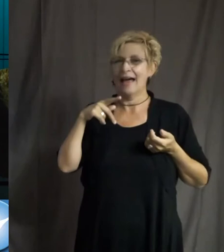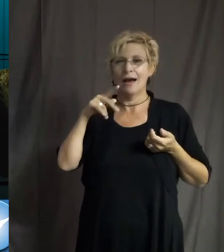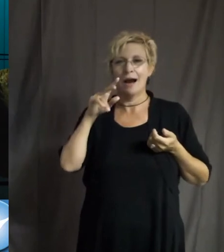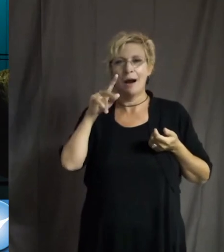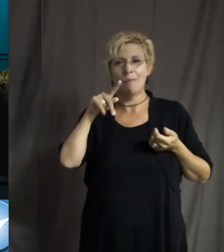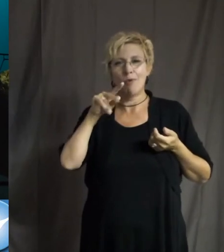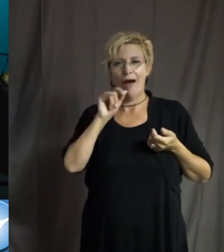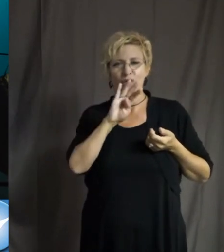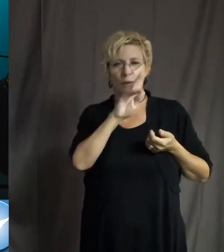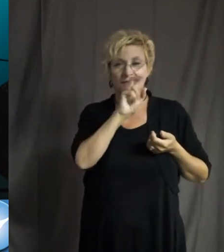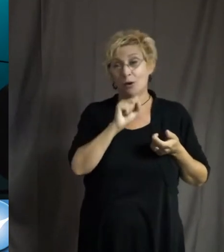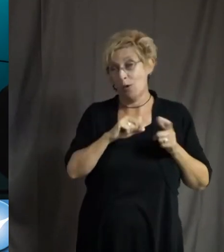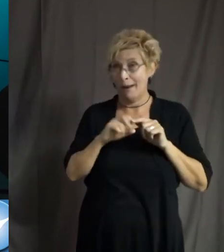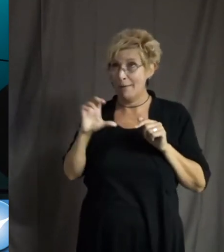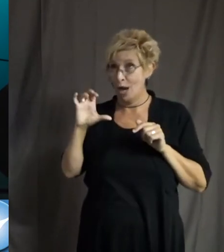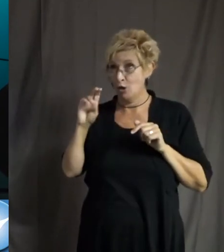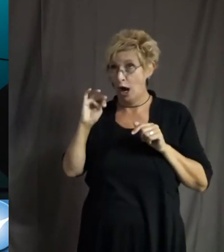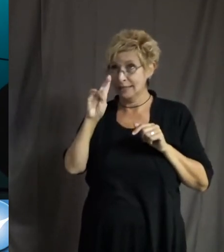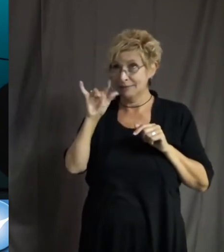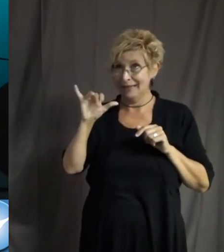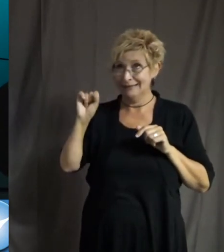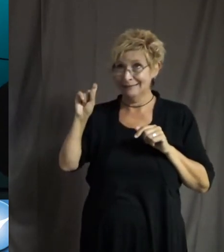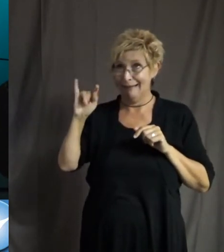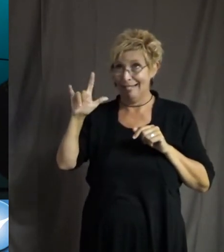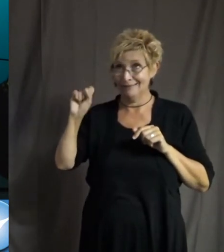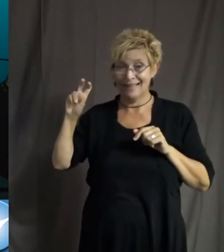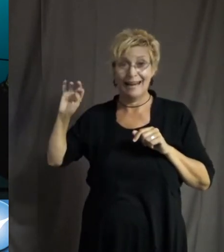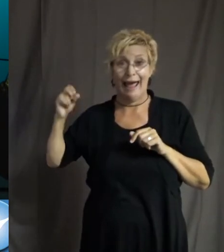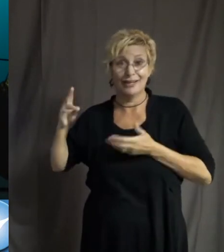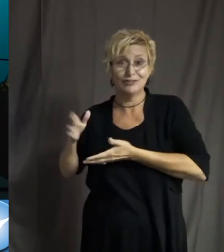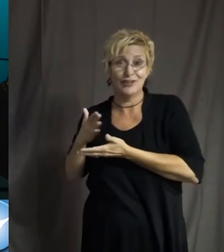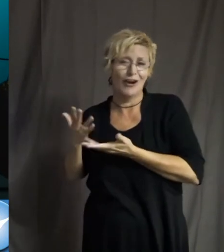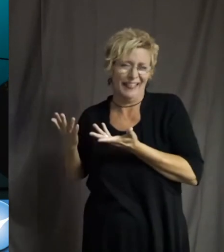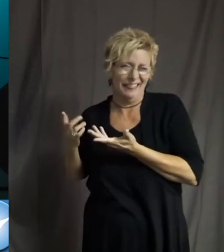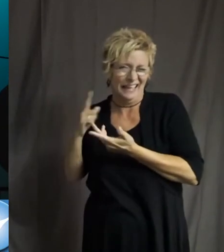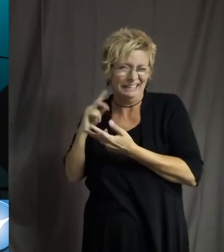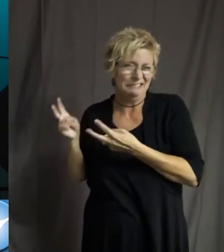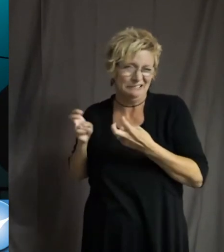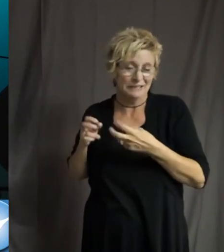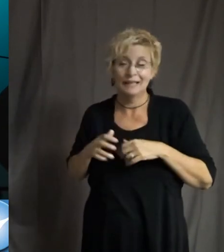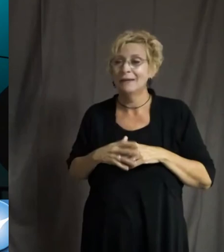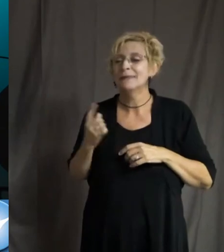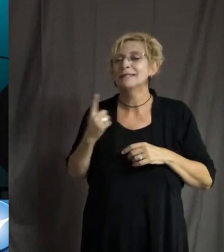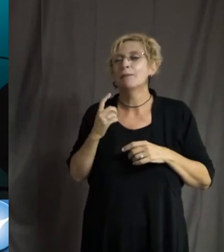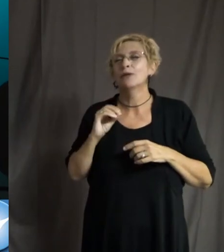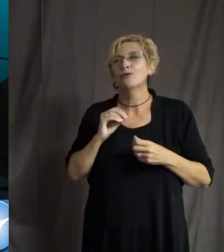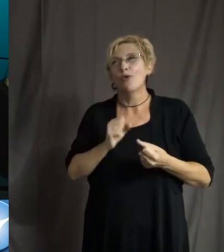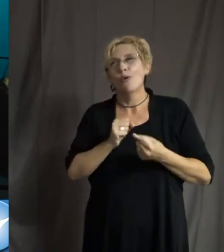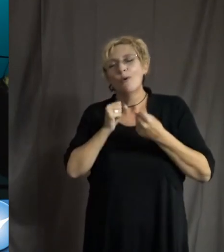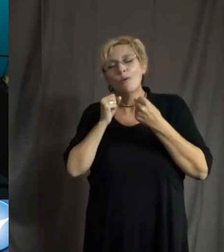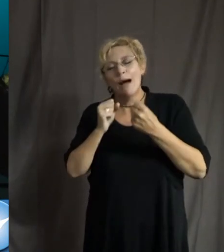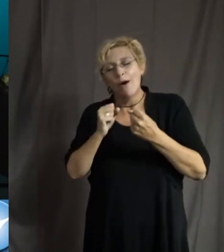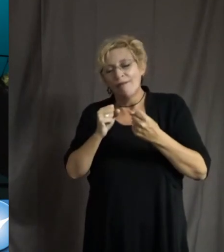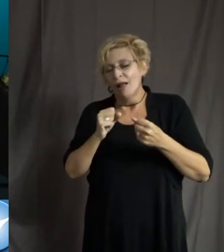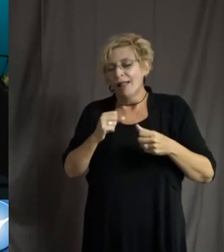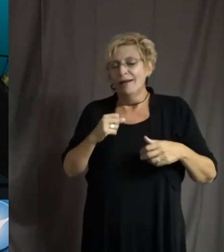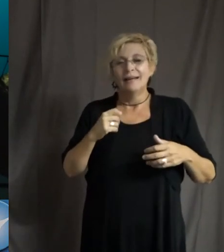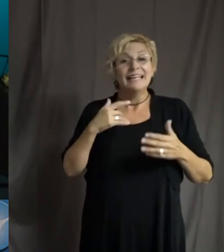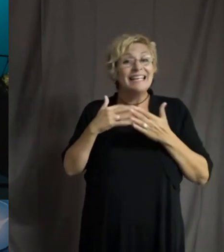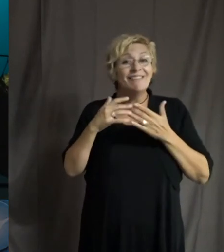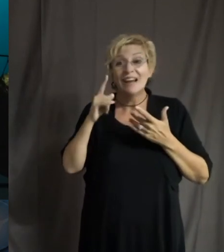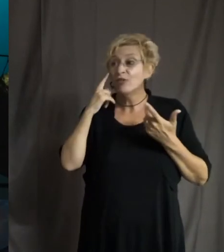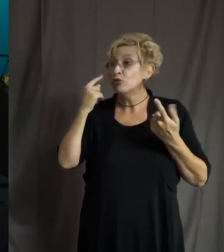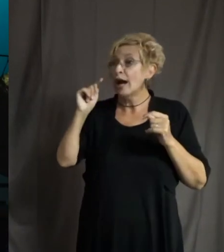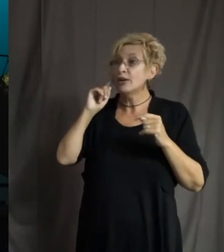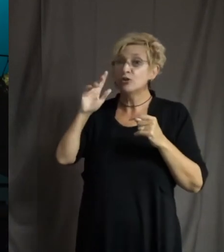the one you're with. I think it says that in the Proverbs, but maybe it's Crosby, Stills, and Nash, right? there's something